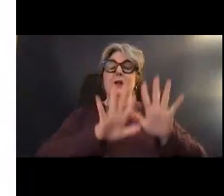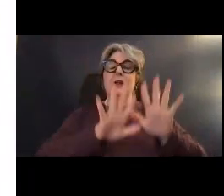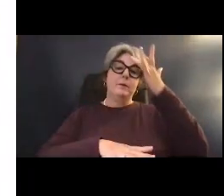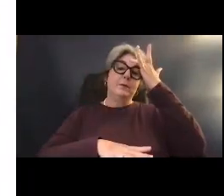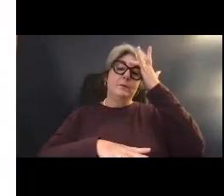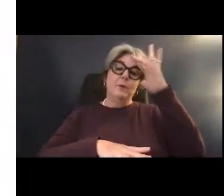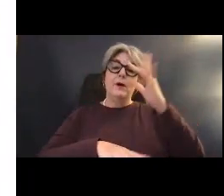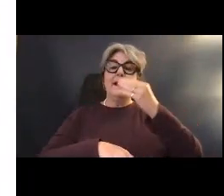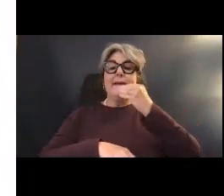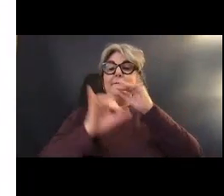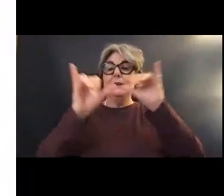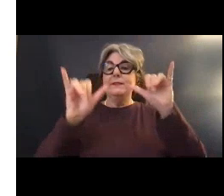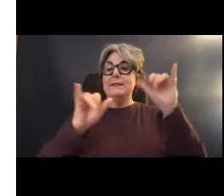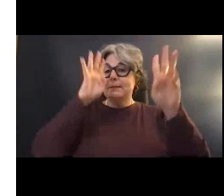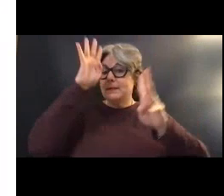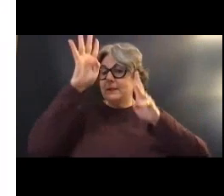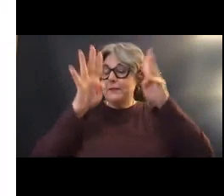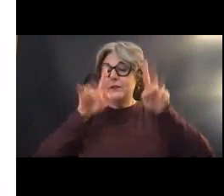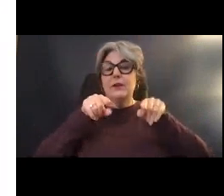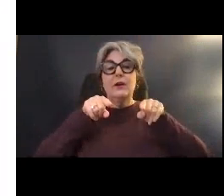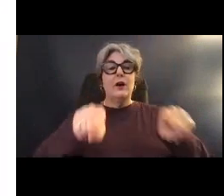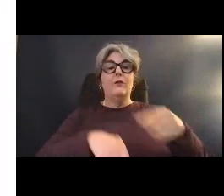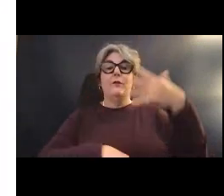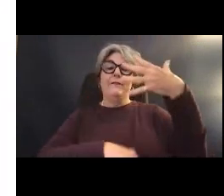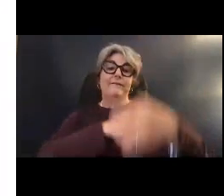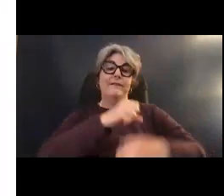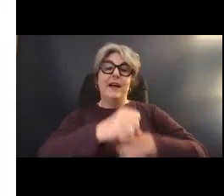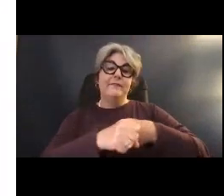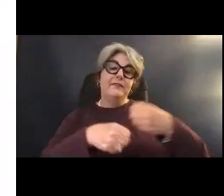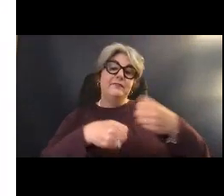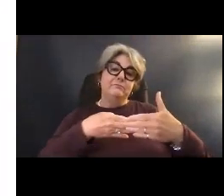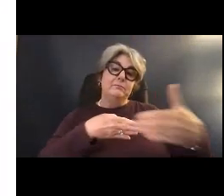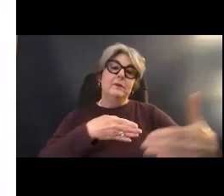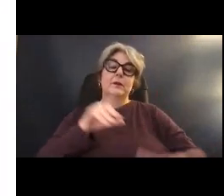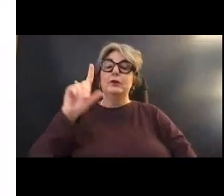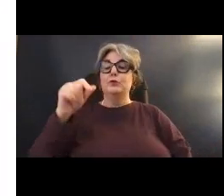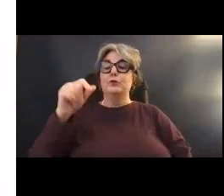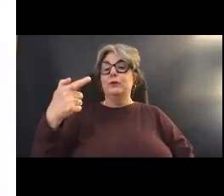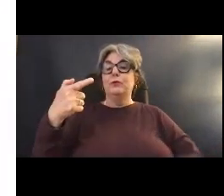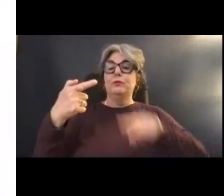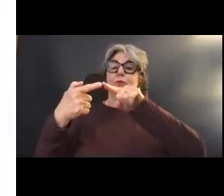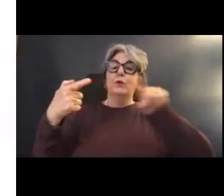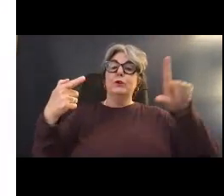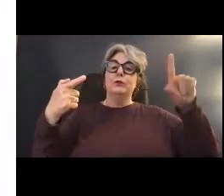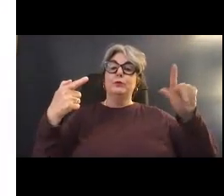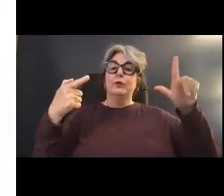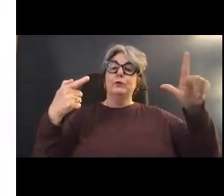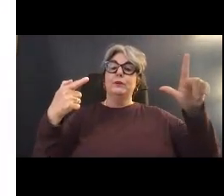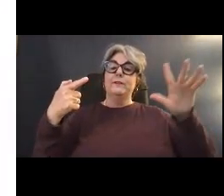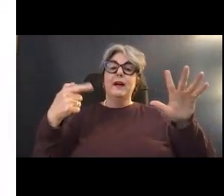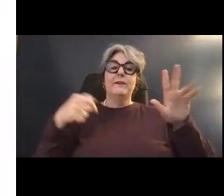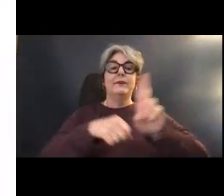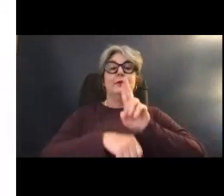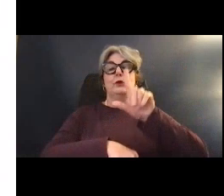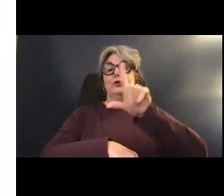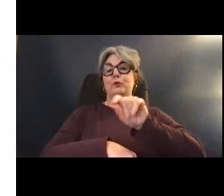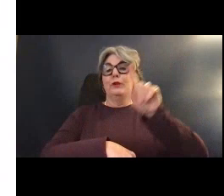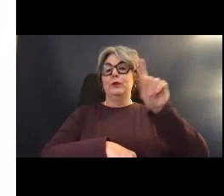and food systems innovation over the next 5 years between 2021 and 2025, using 2020 as a